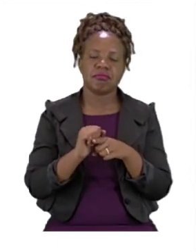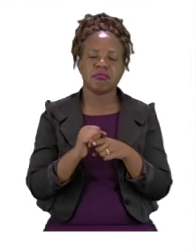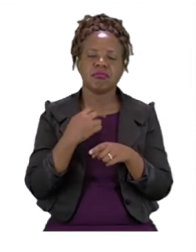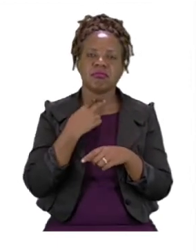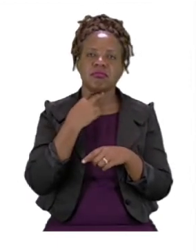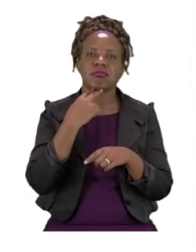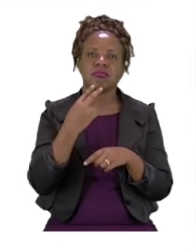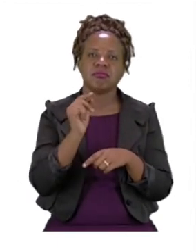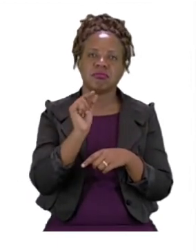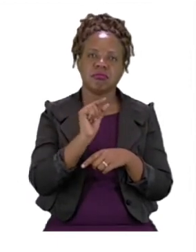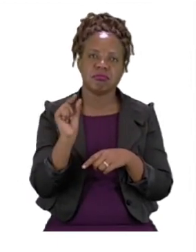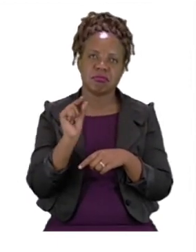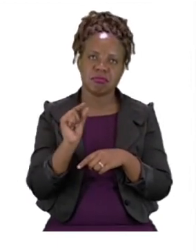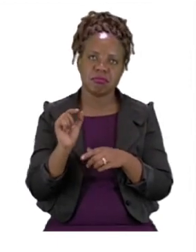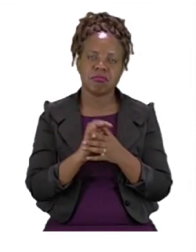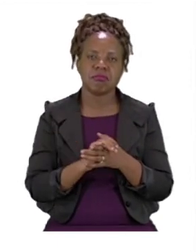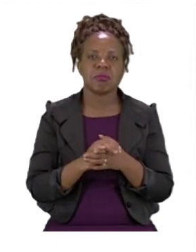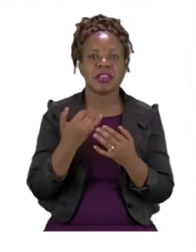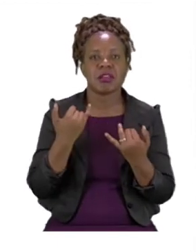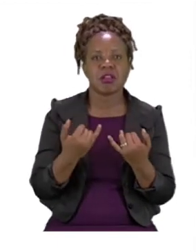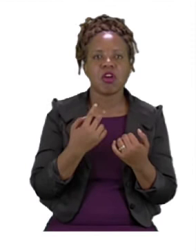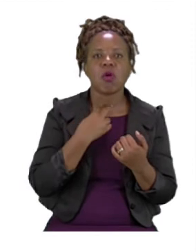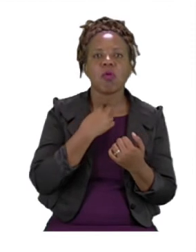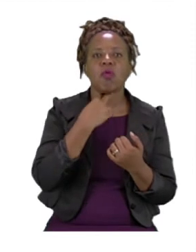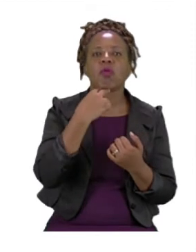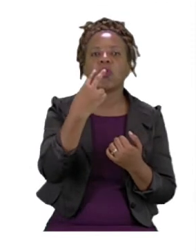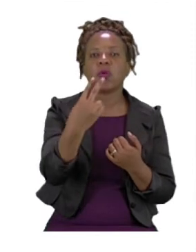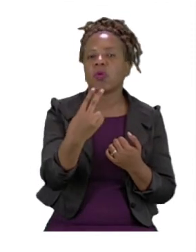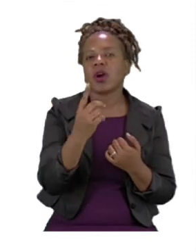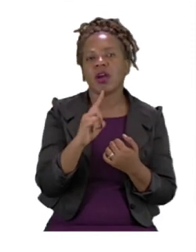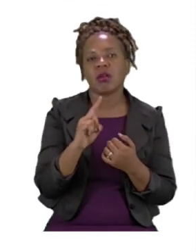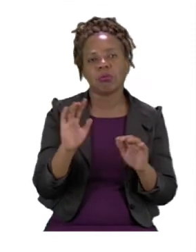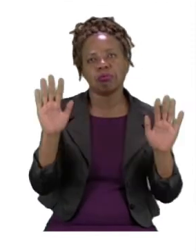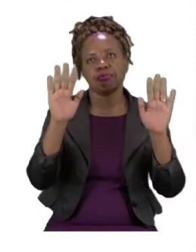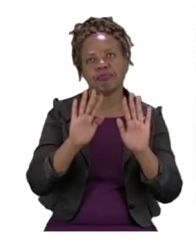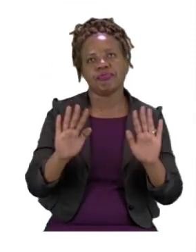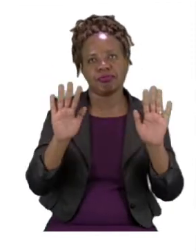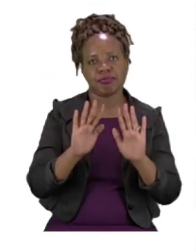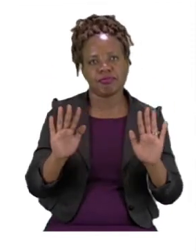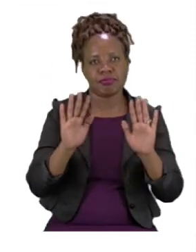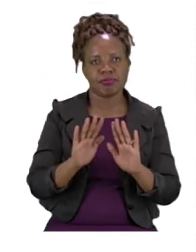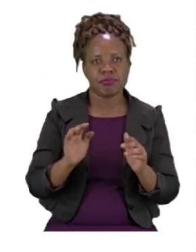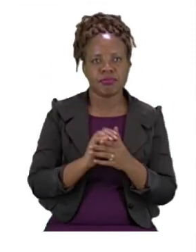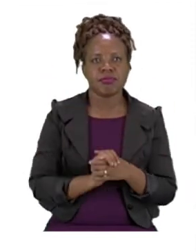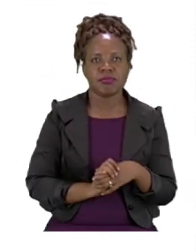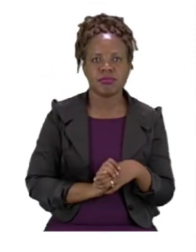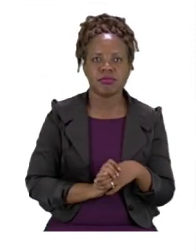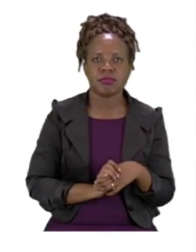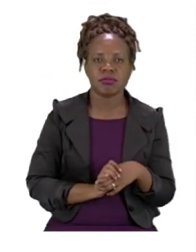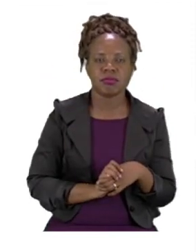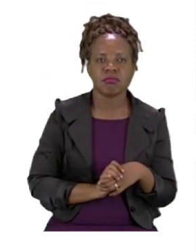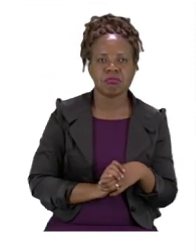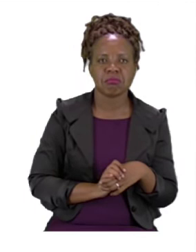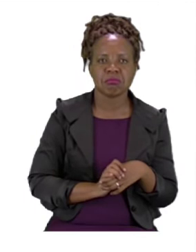time we are going to be doing coloring with our phonics words. Now every word that you can see there has